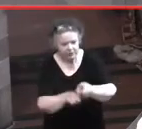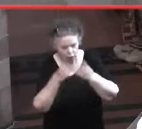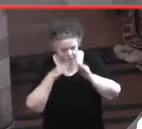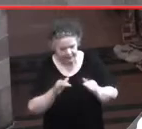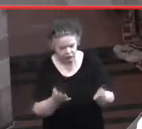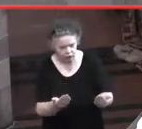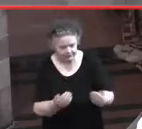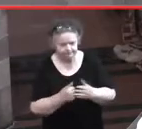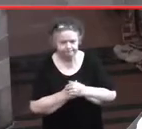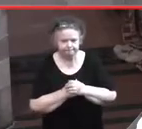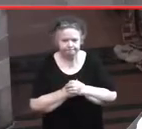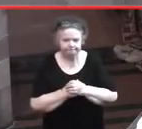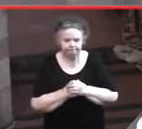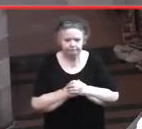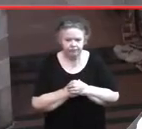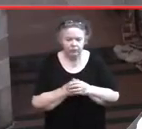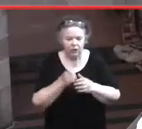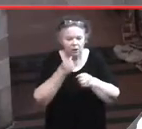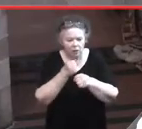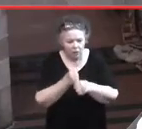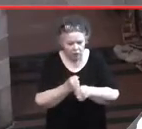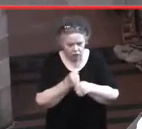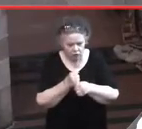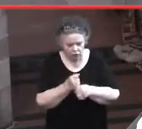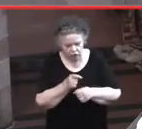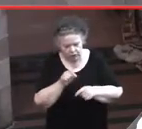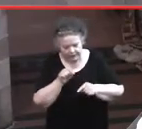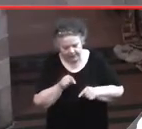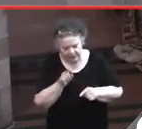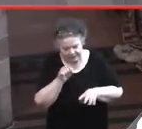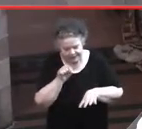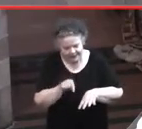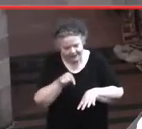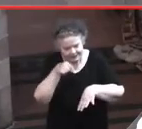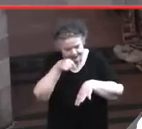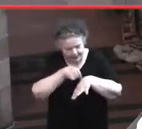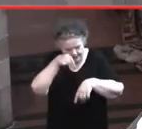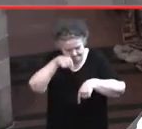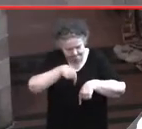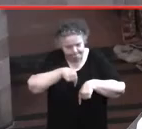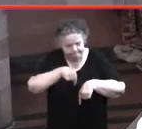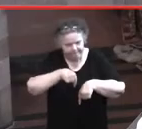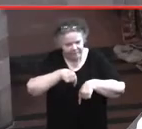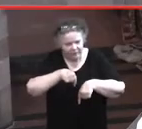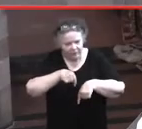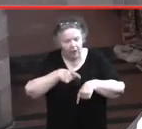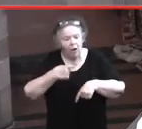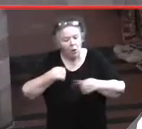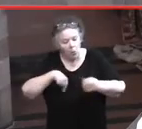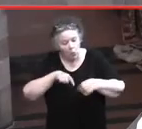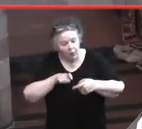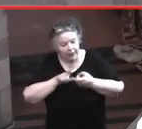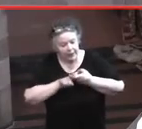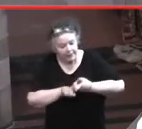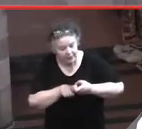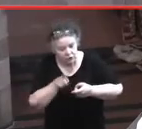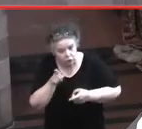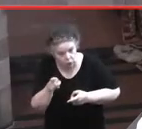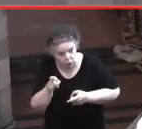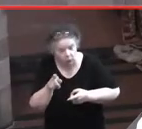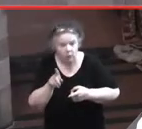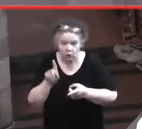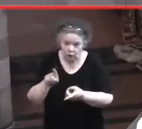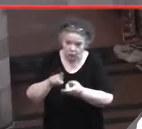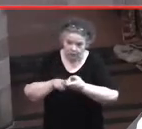church marks this point with its own recommitment to you, and we pray that God